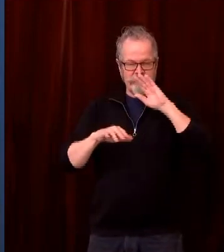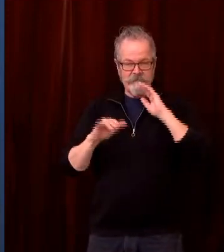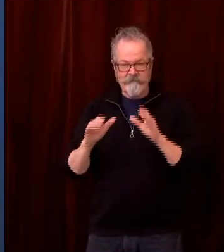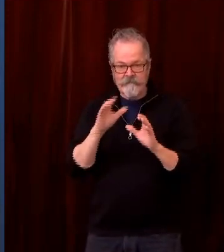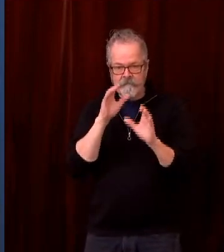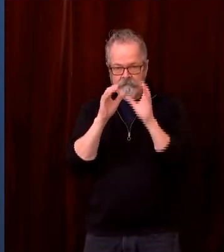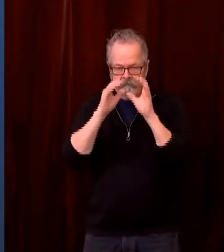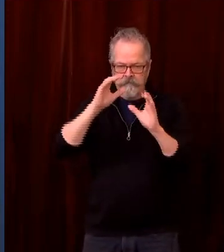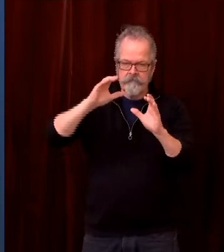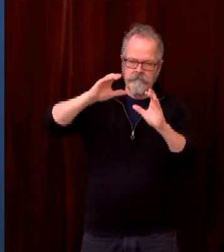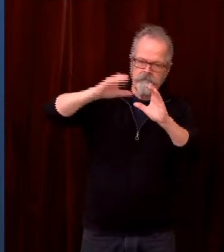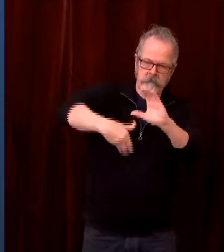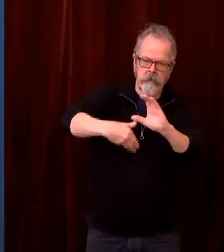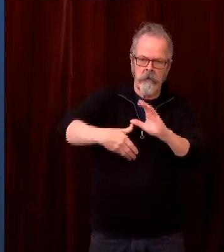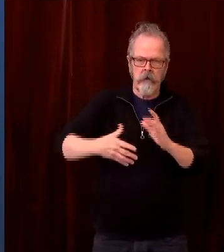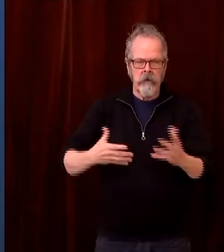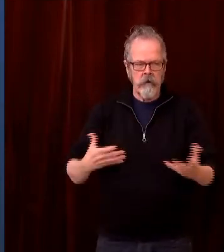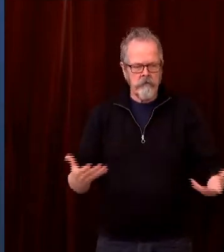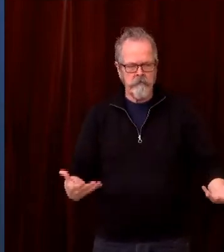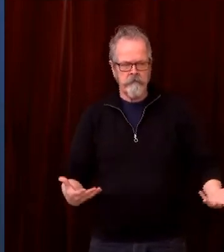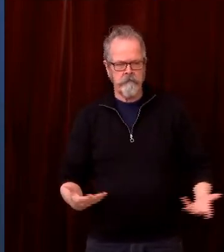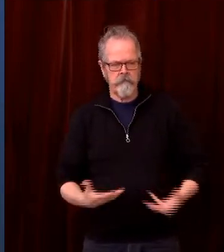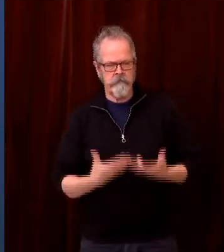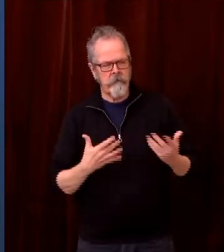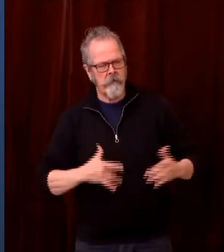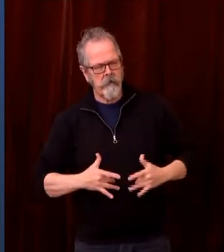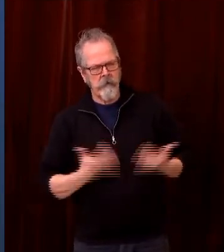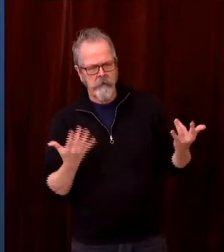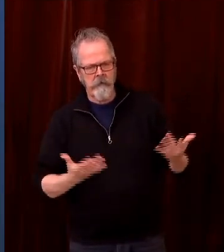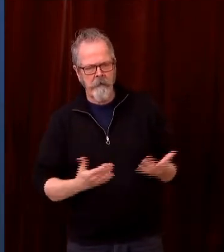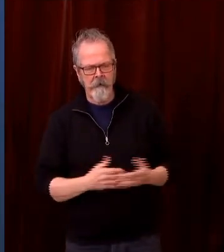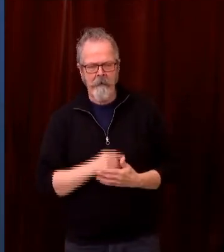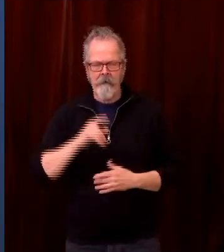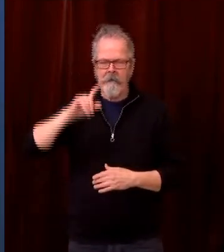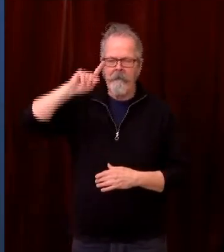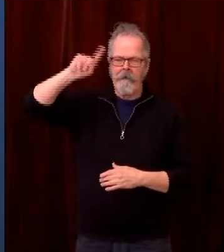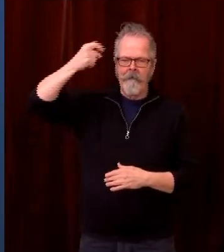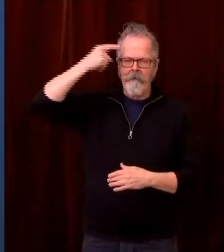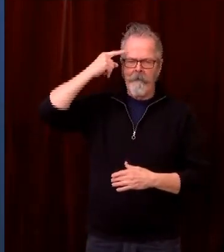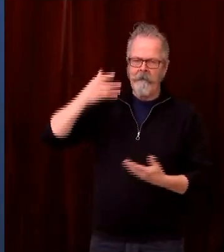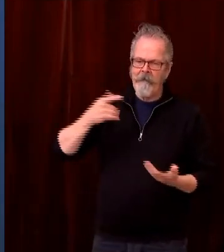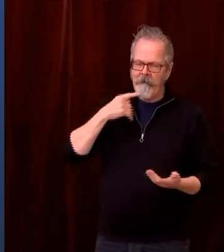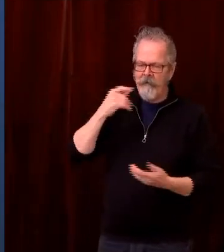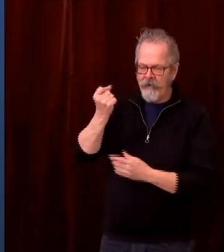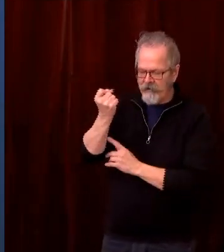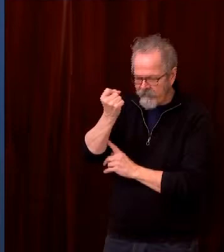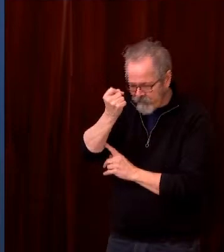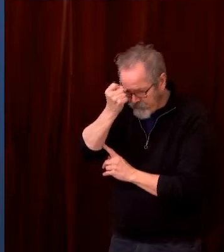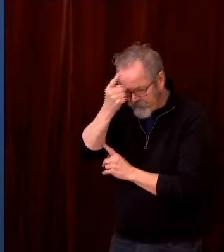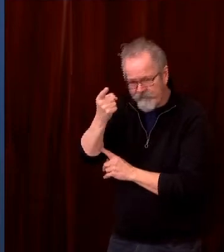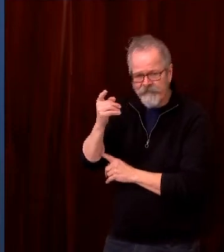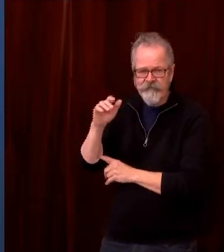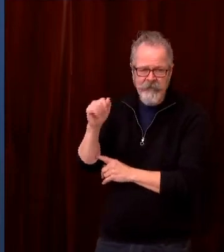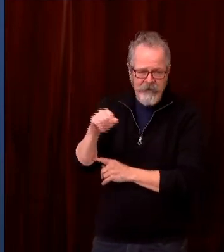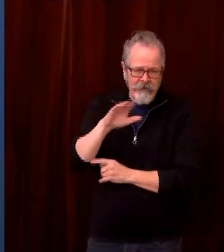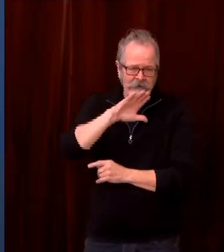Well, I certainly understand people's frustration that everything hasn't been perfect in this life-saving